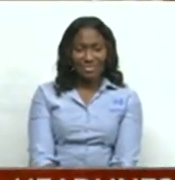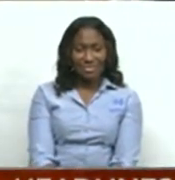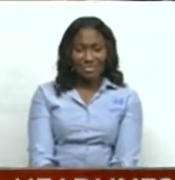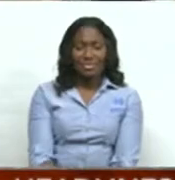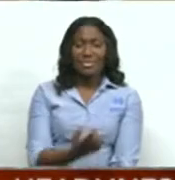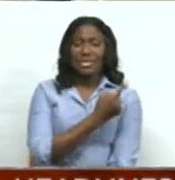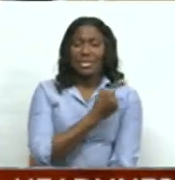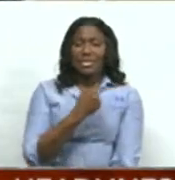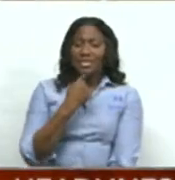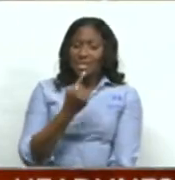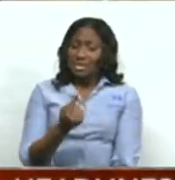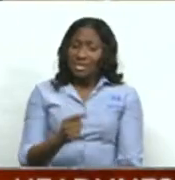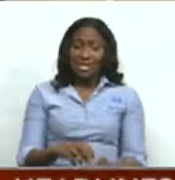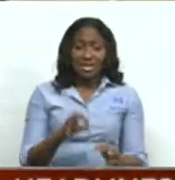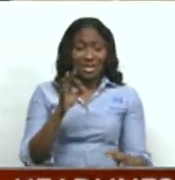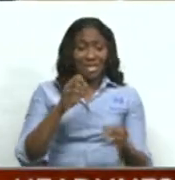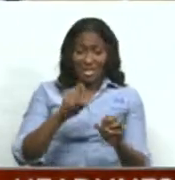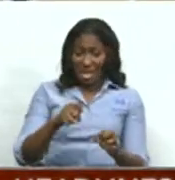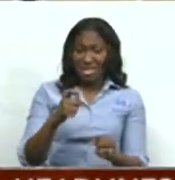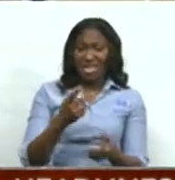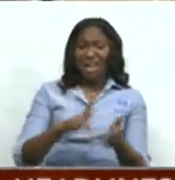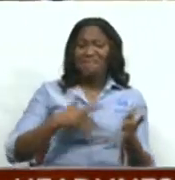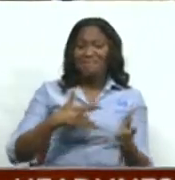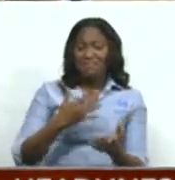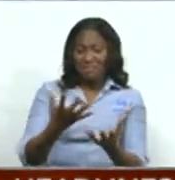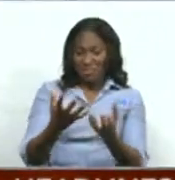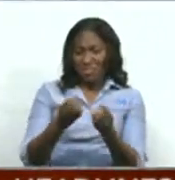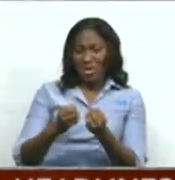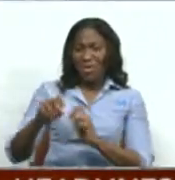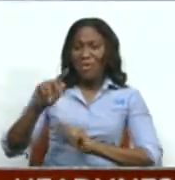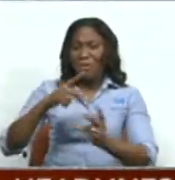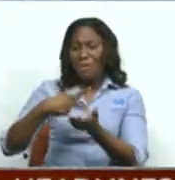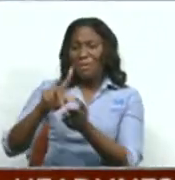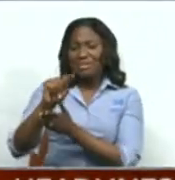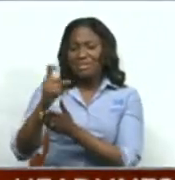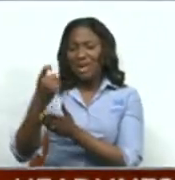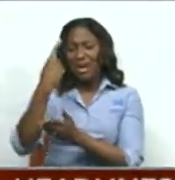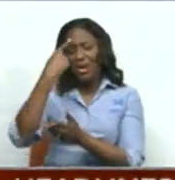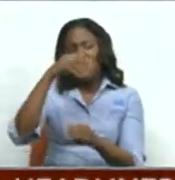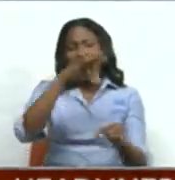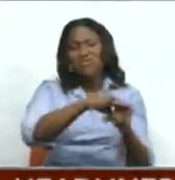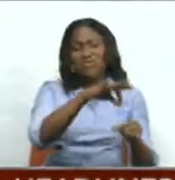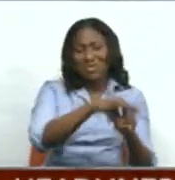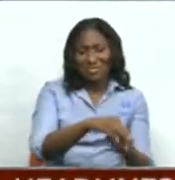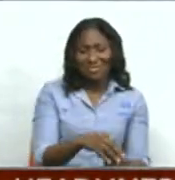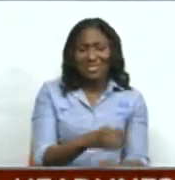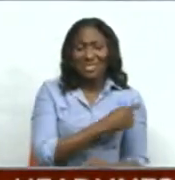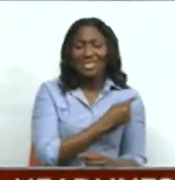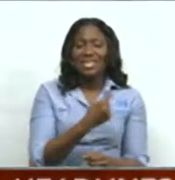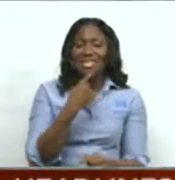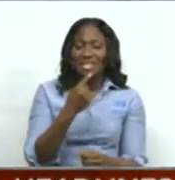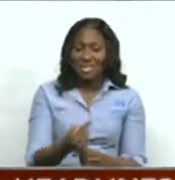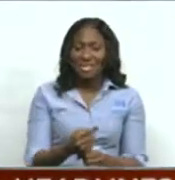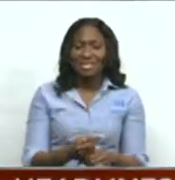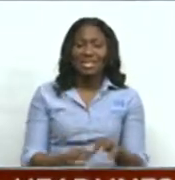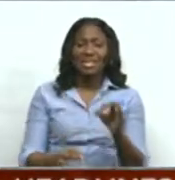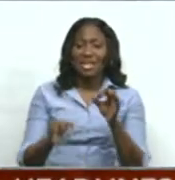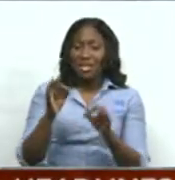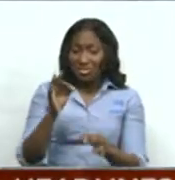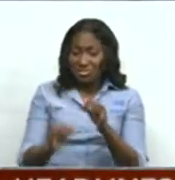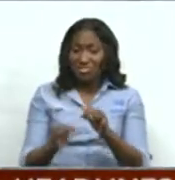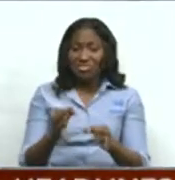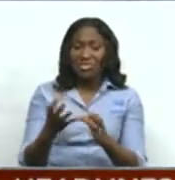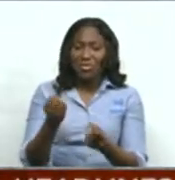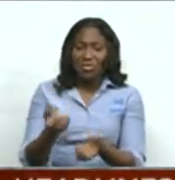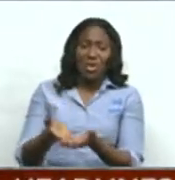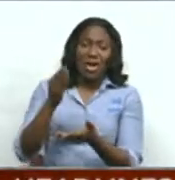They had to pay more tax, election coming, they had to finance the election. Once the food outlet making money, they should pay a tax, more higher